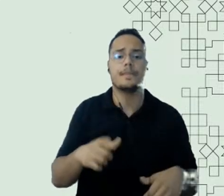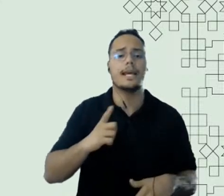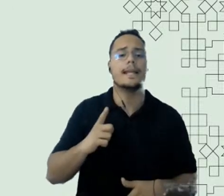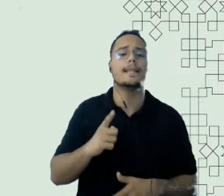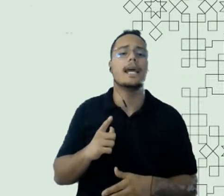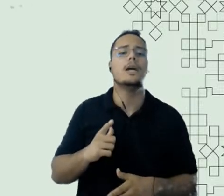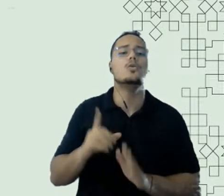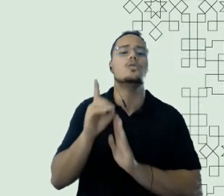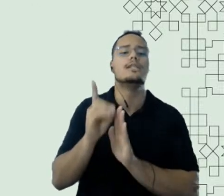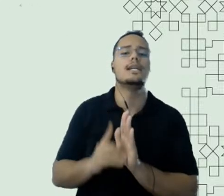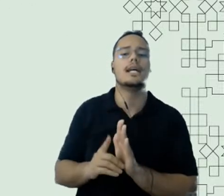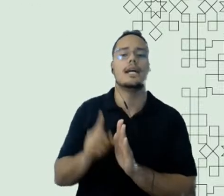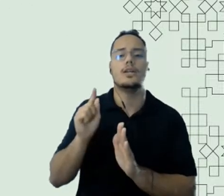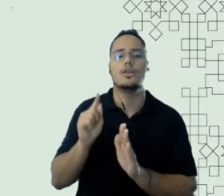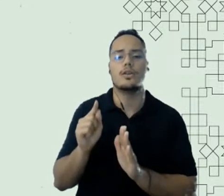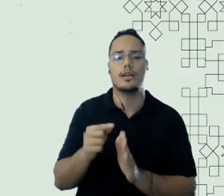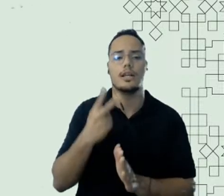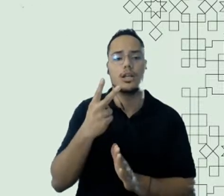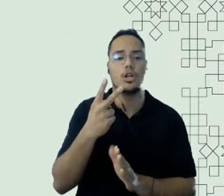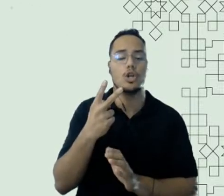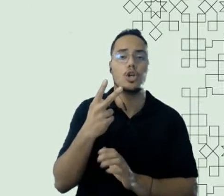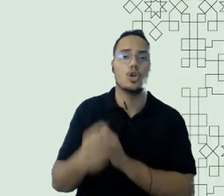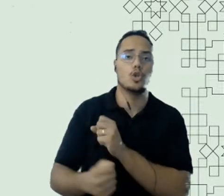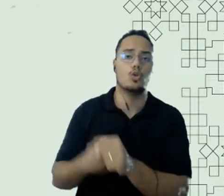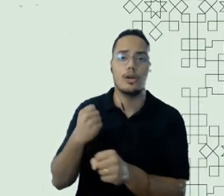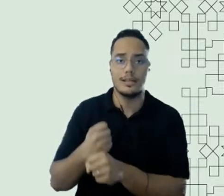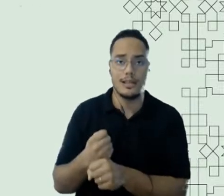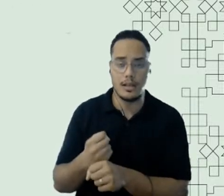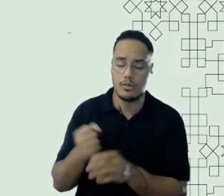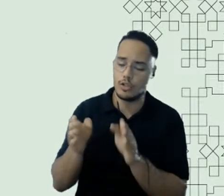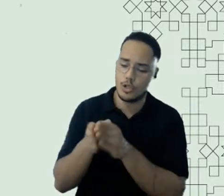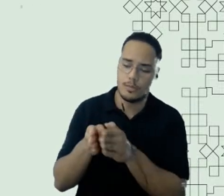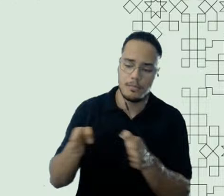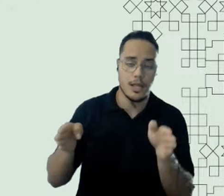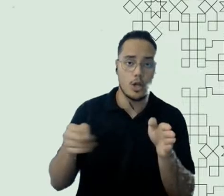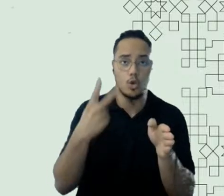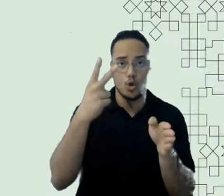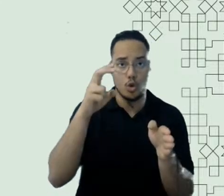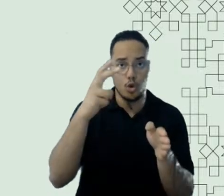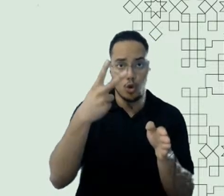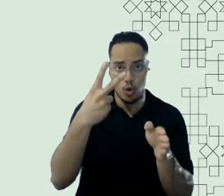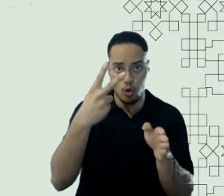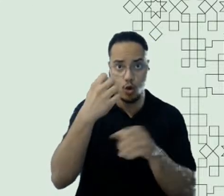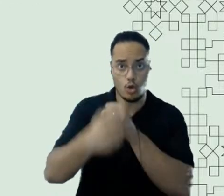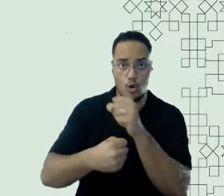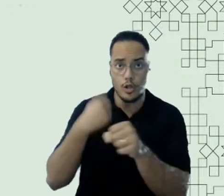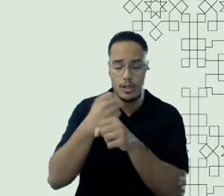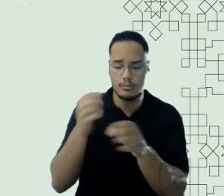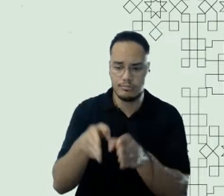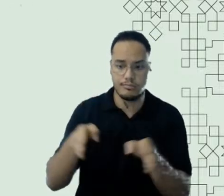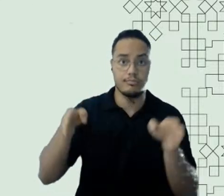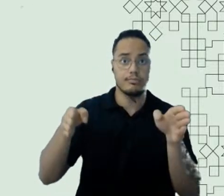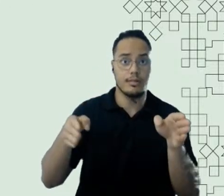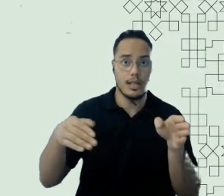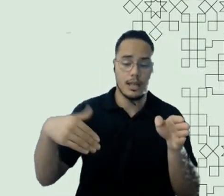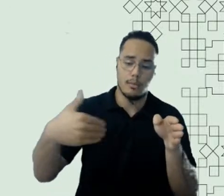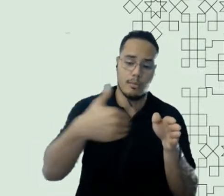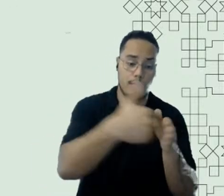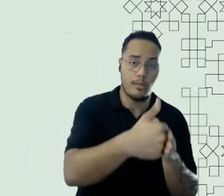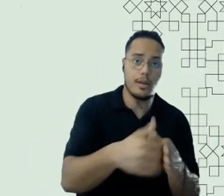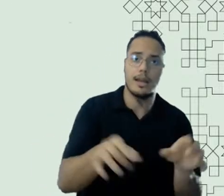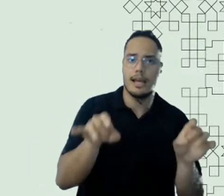develop. And then a part that is really, really important to me, and very also that was really,